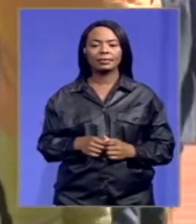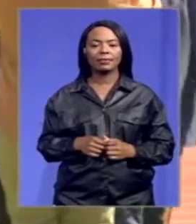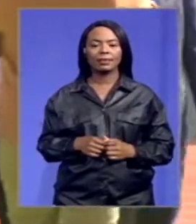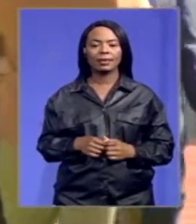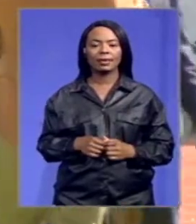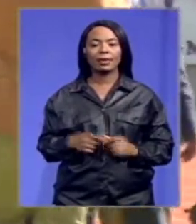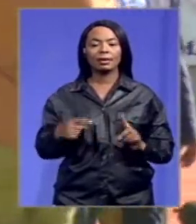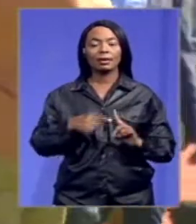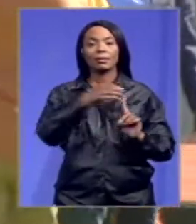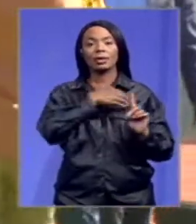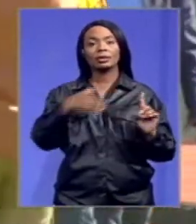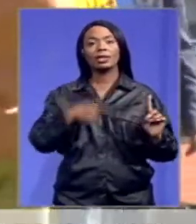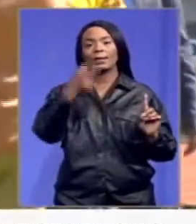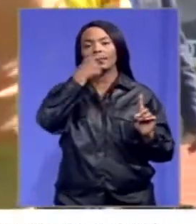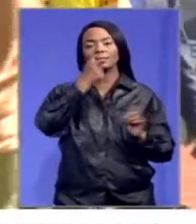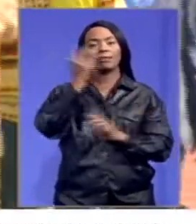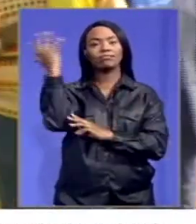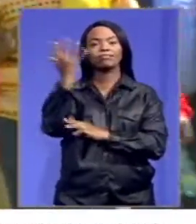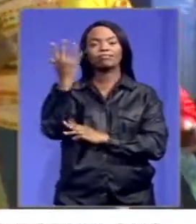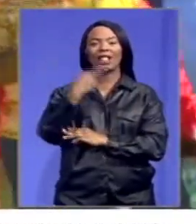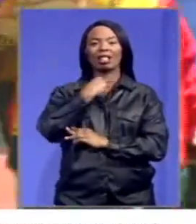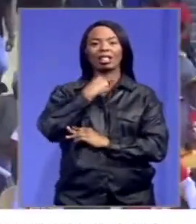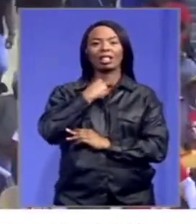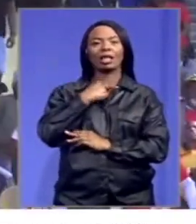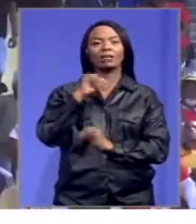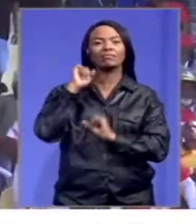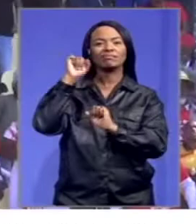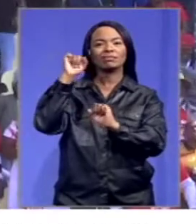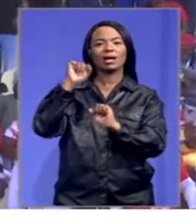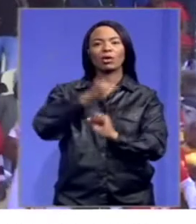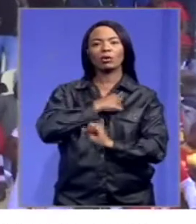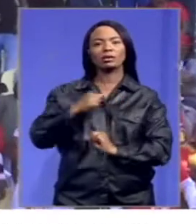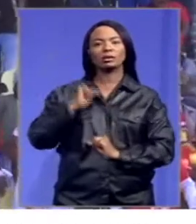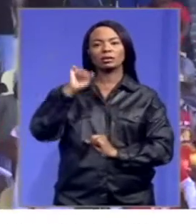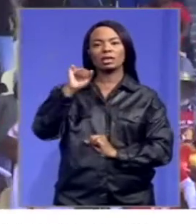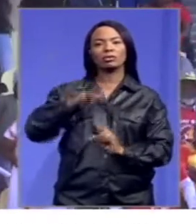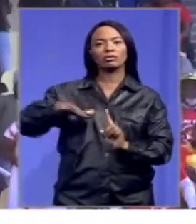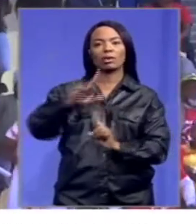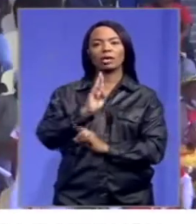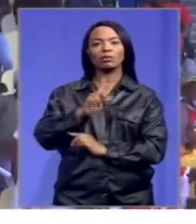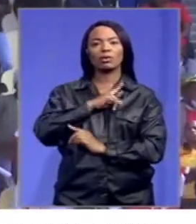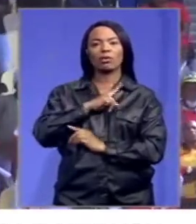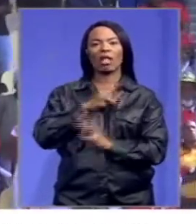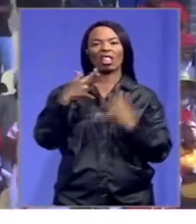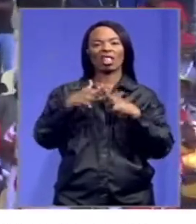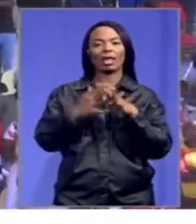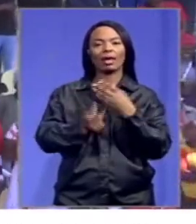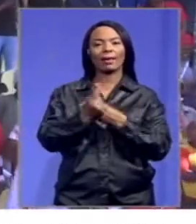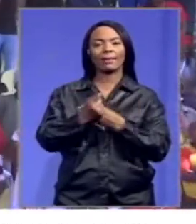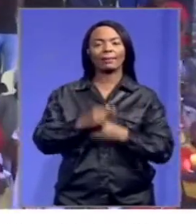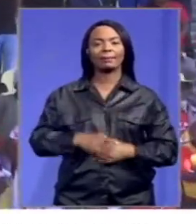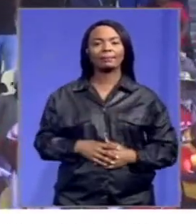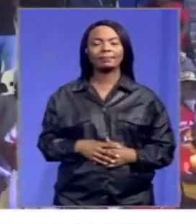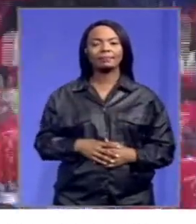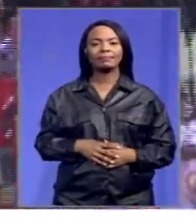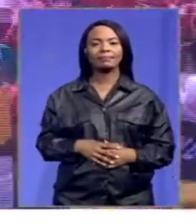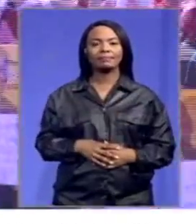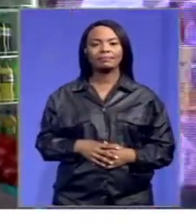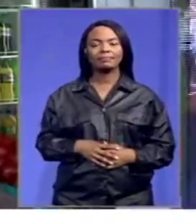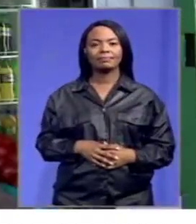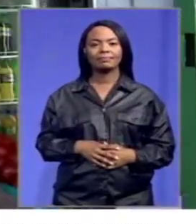Mopresidente Ramaphosa ha gona o setlela puo ya sehloho raleng ya Sesotho Rustenburg ho latela tshitiso e bakilweng ke basebetsi.